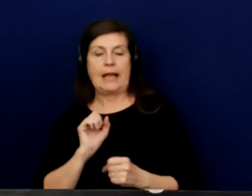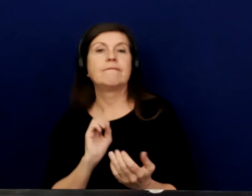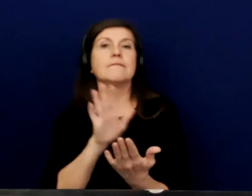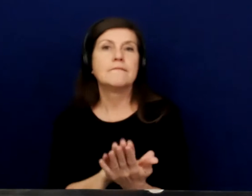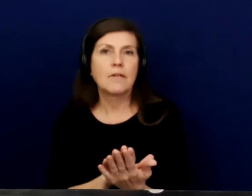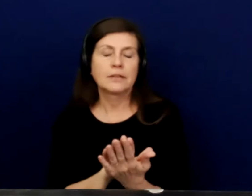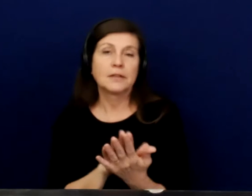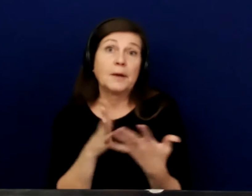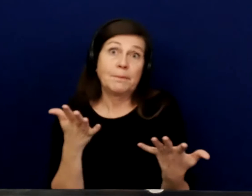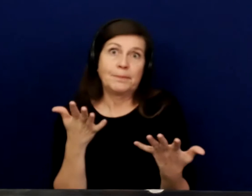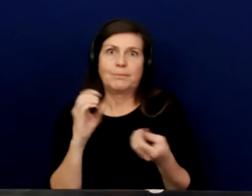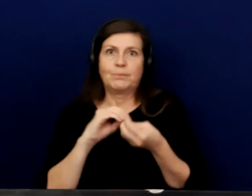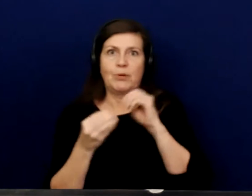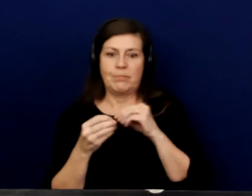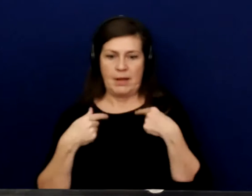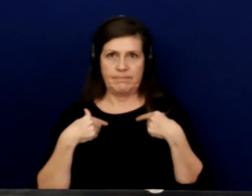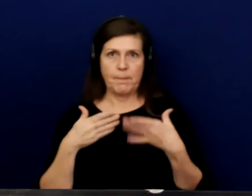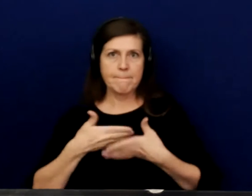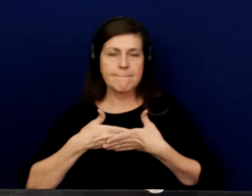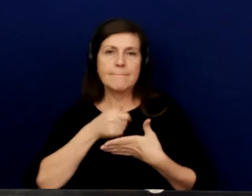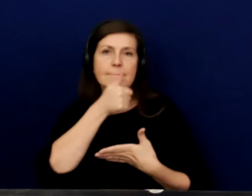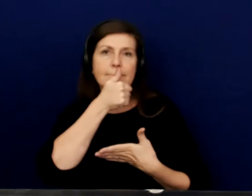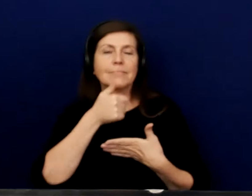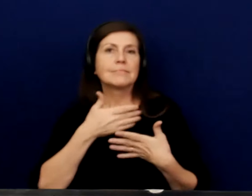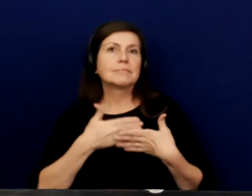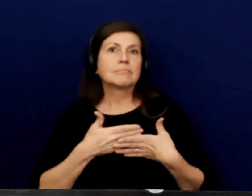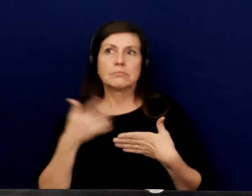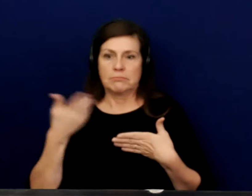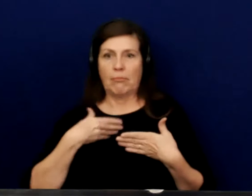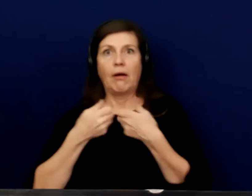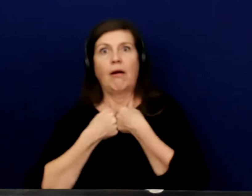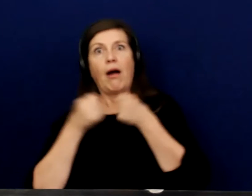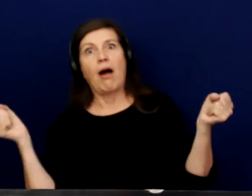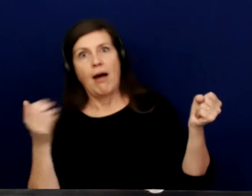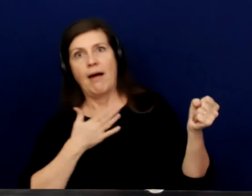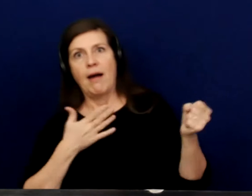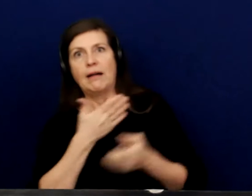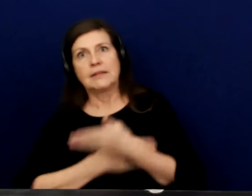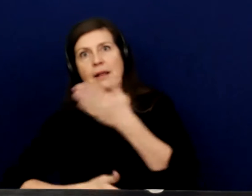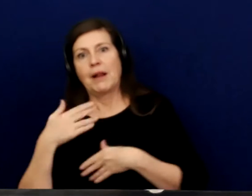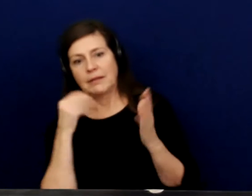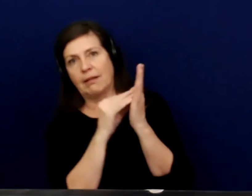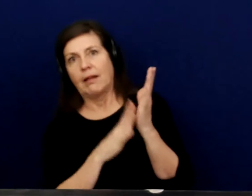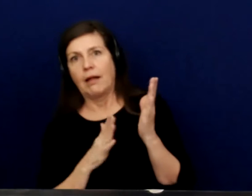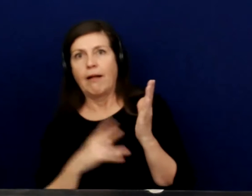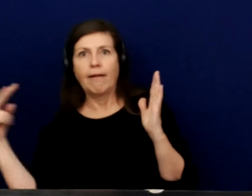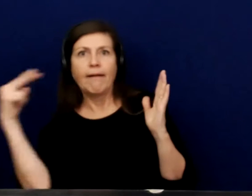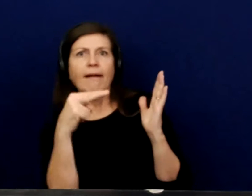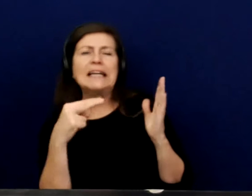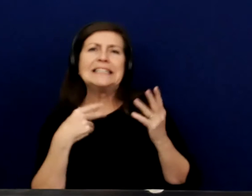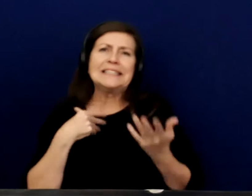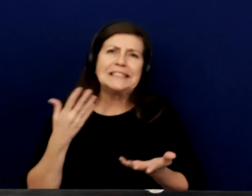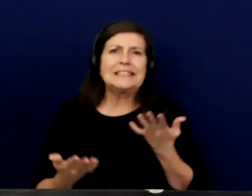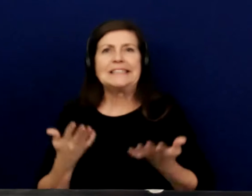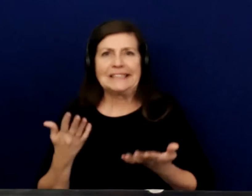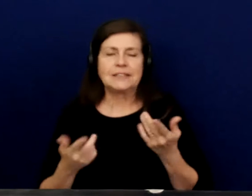this integrity problem. Would you like to specify your disability and so on, and what should be on this portal? We also had a